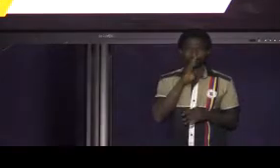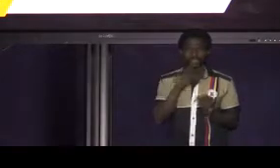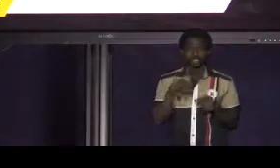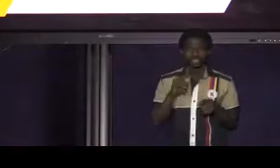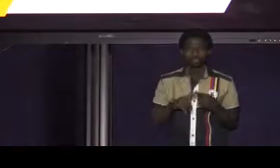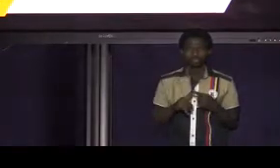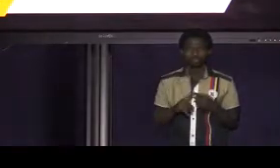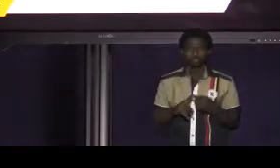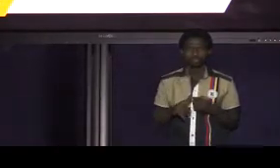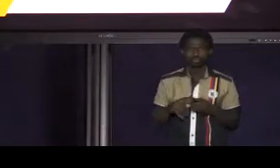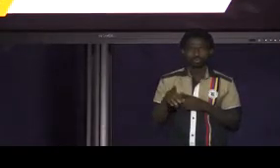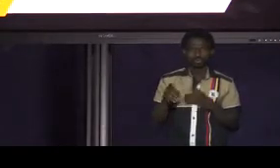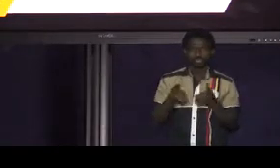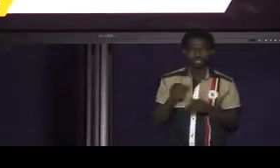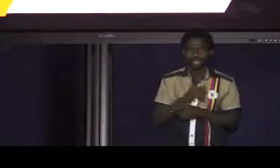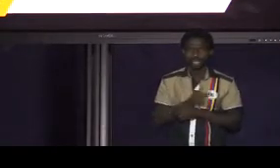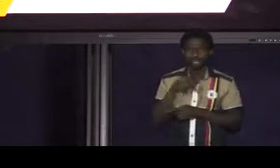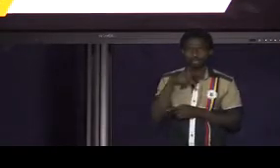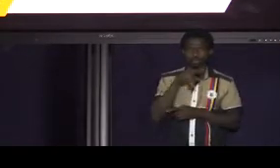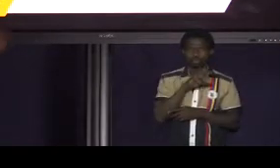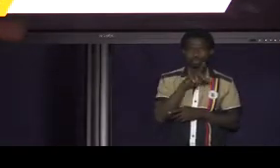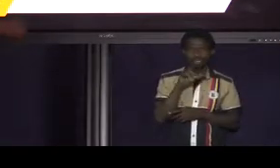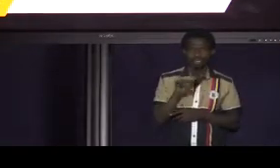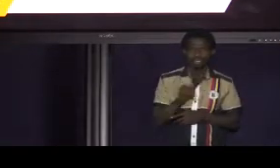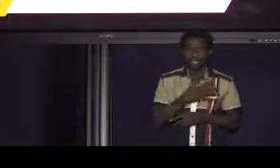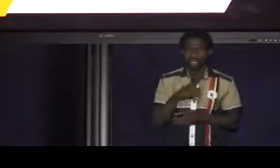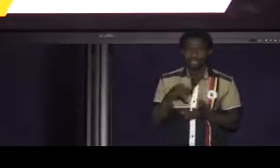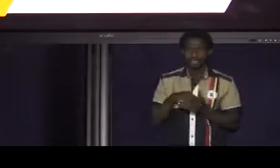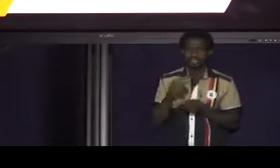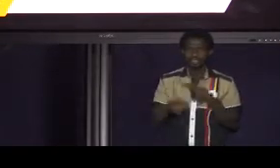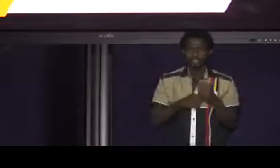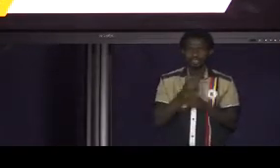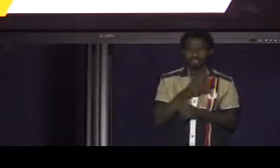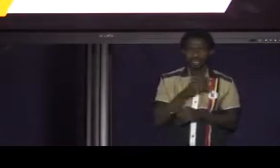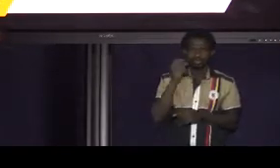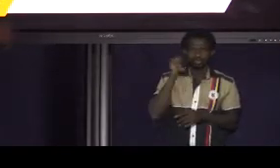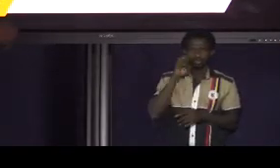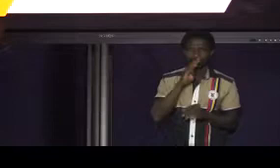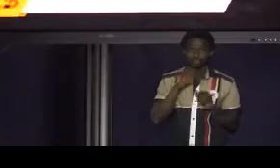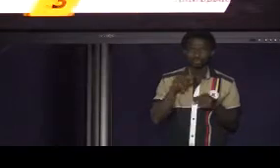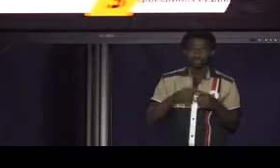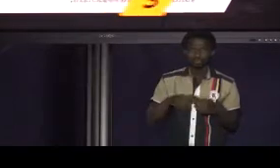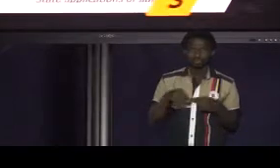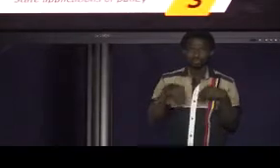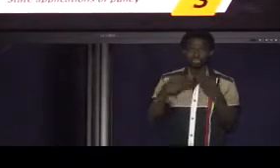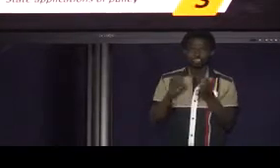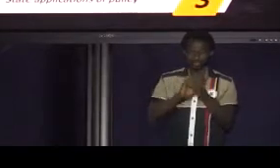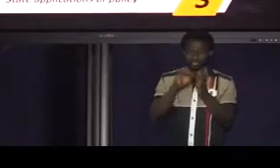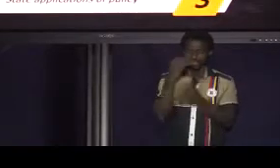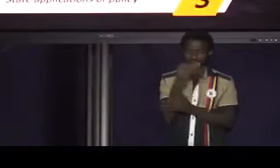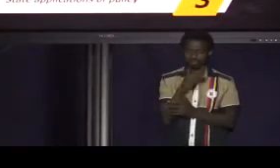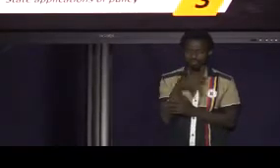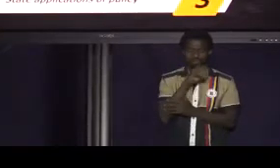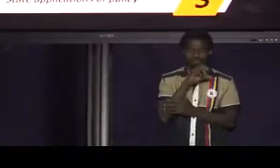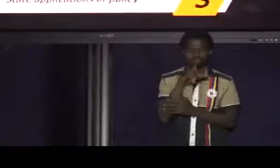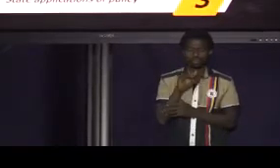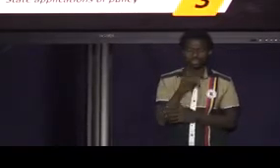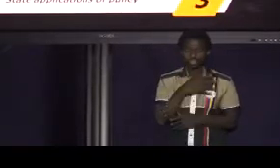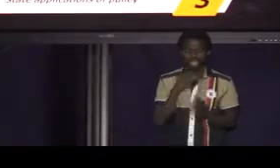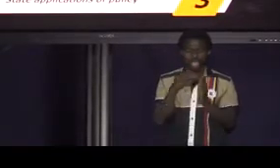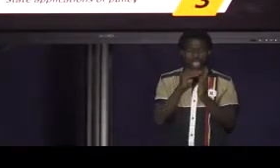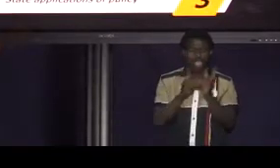to describe a pulley and its types, and you should be able to give examples of pulley, likewise